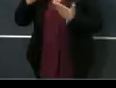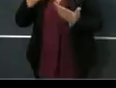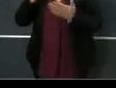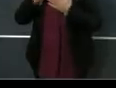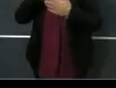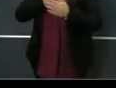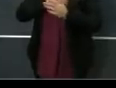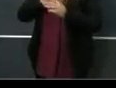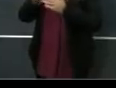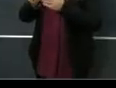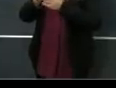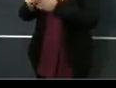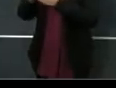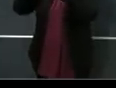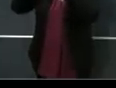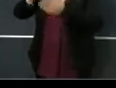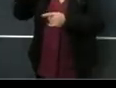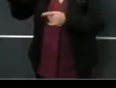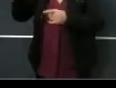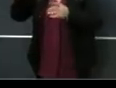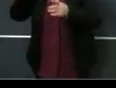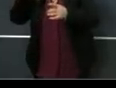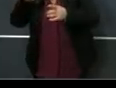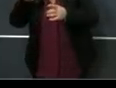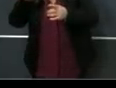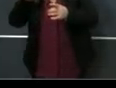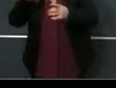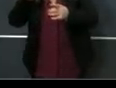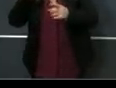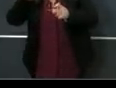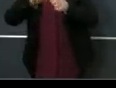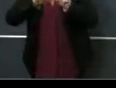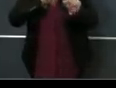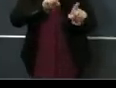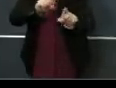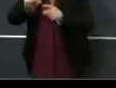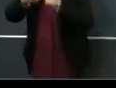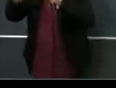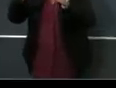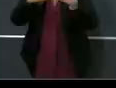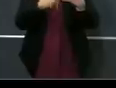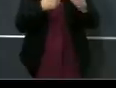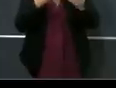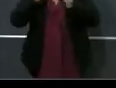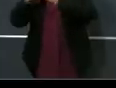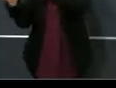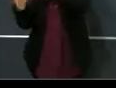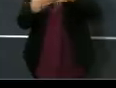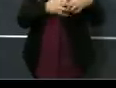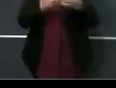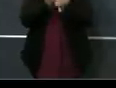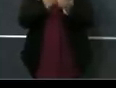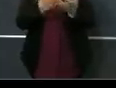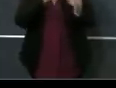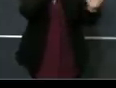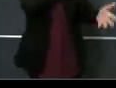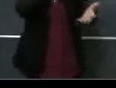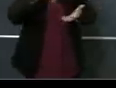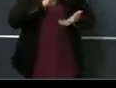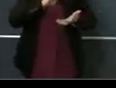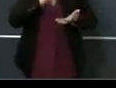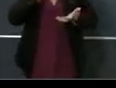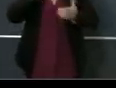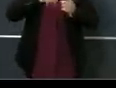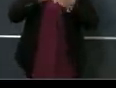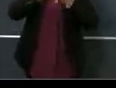person, literally is fielding calls and emails day and night about how we move devices, and devices are now moving to get to school